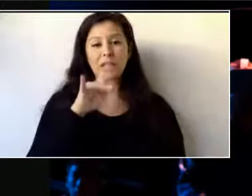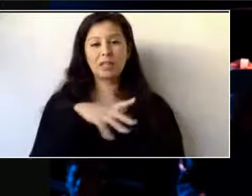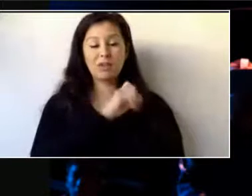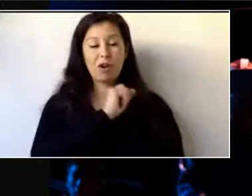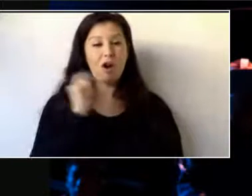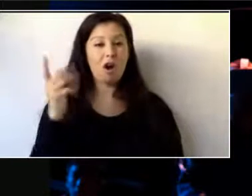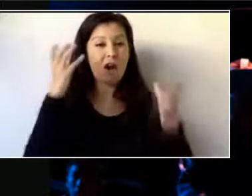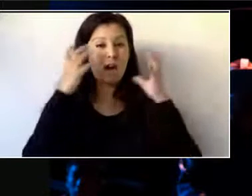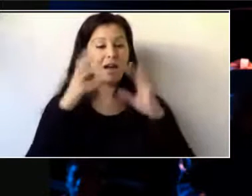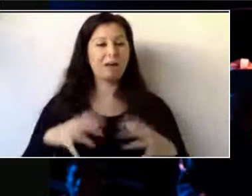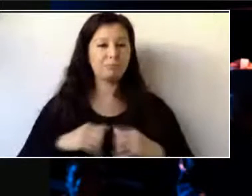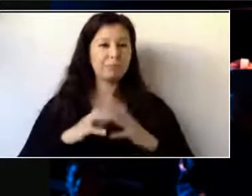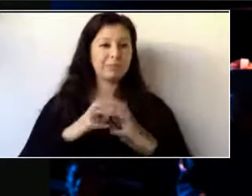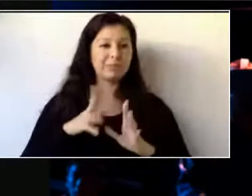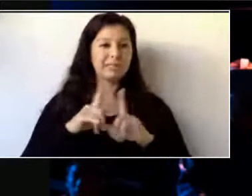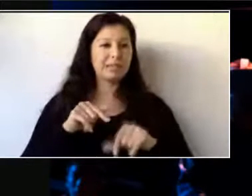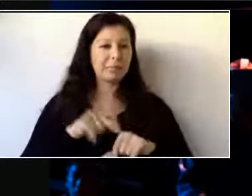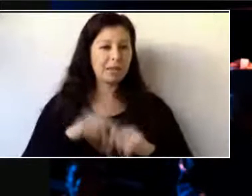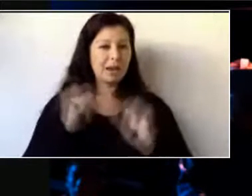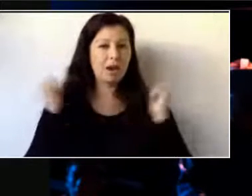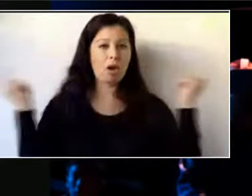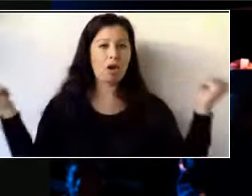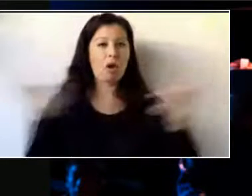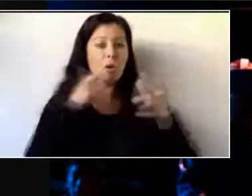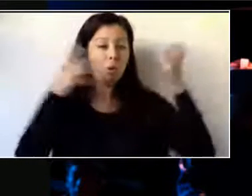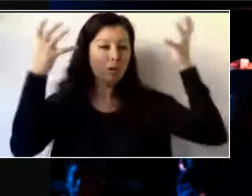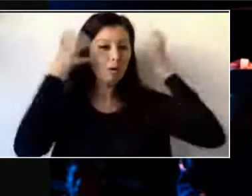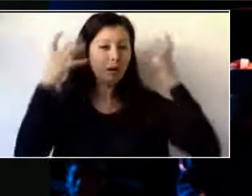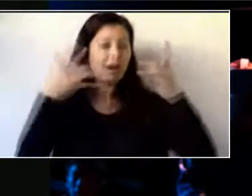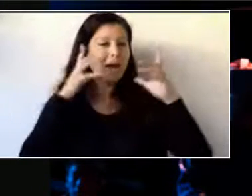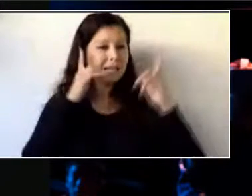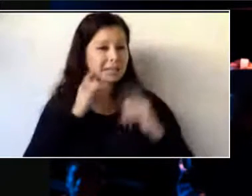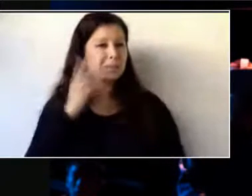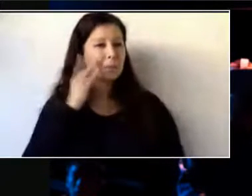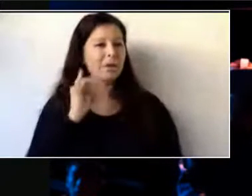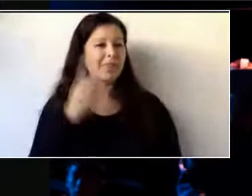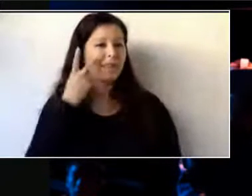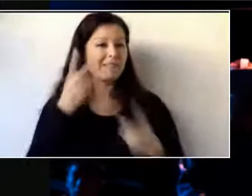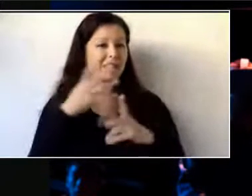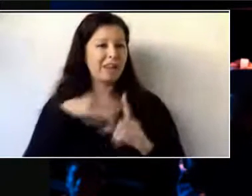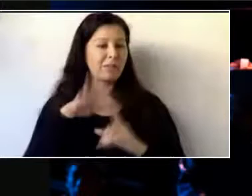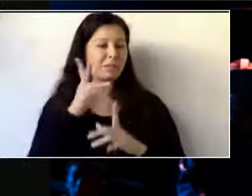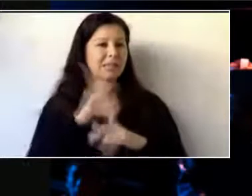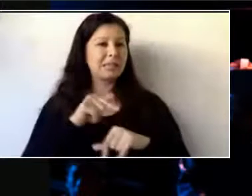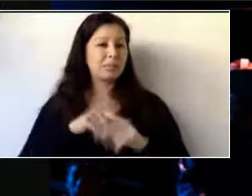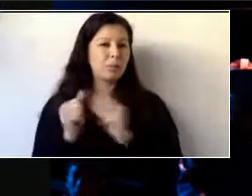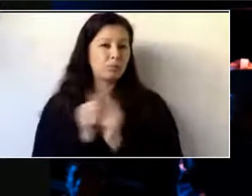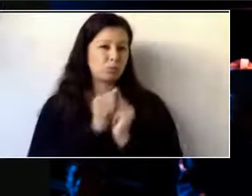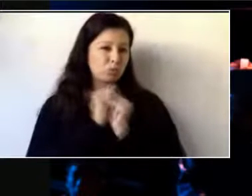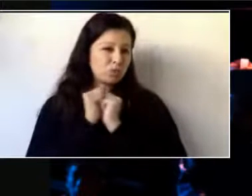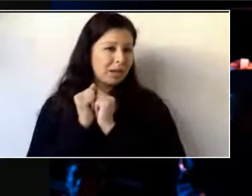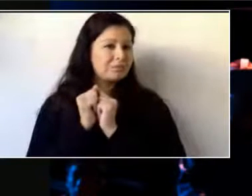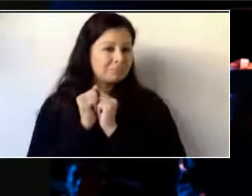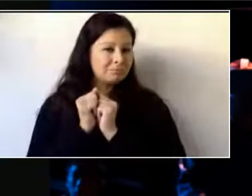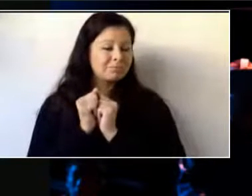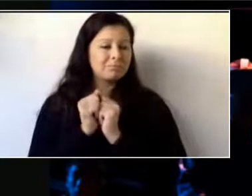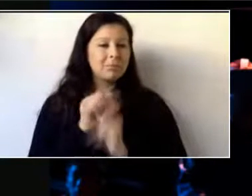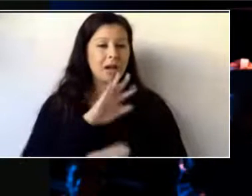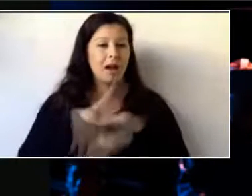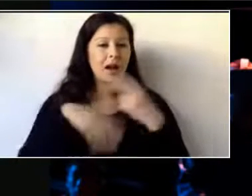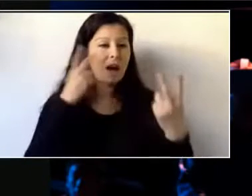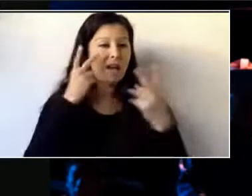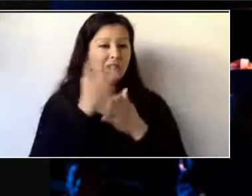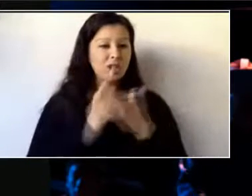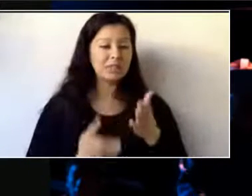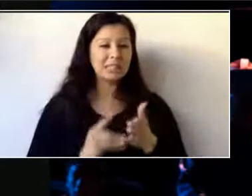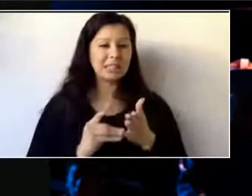So everybody was able to experience the visual environment collectively at the same time. And all the visual design